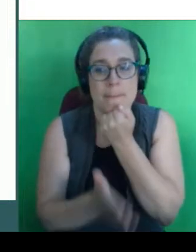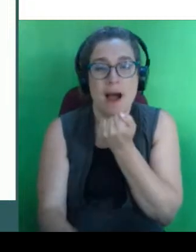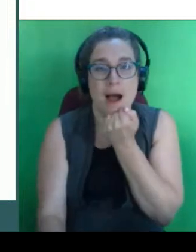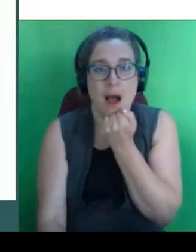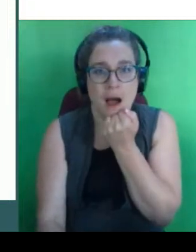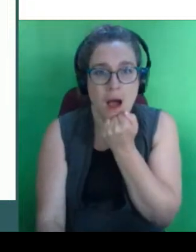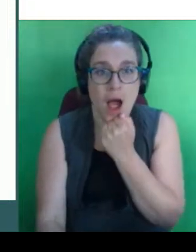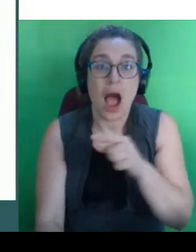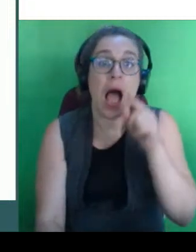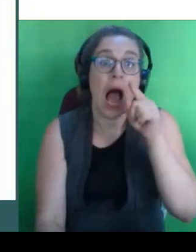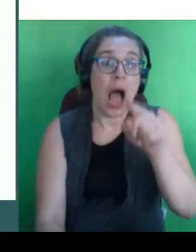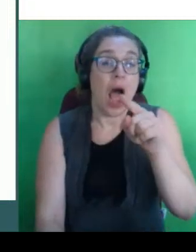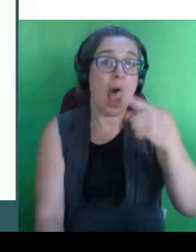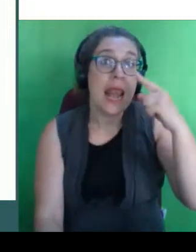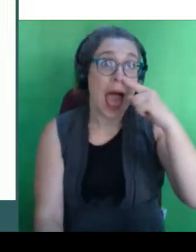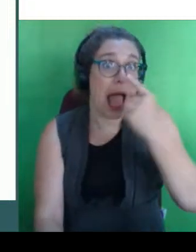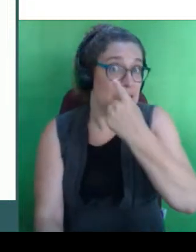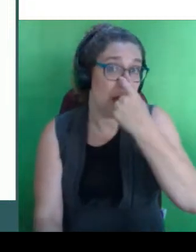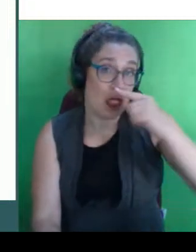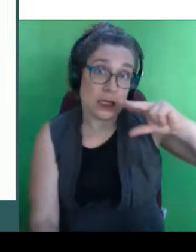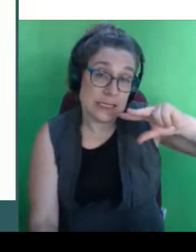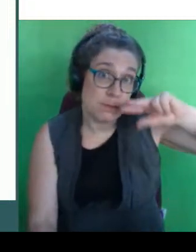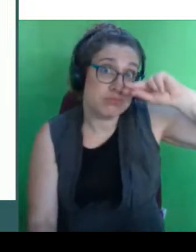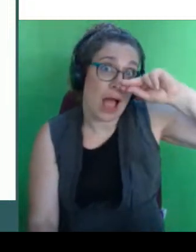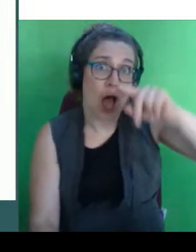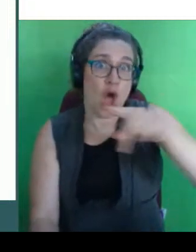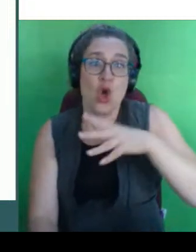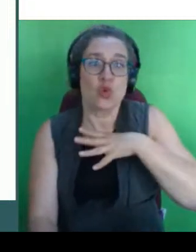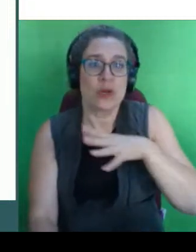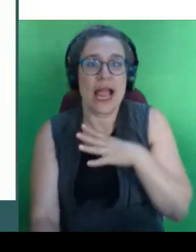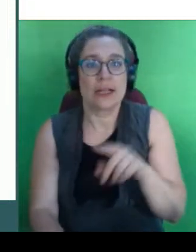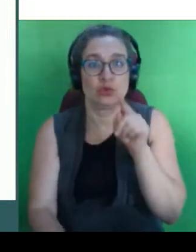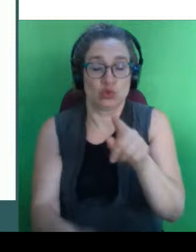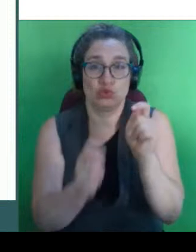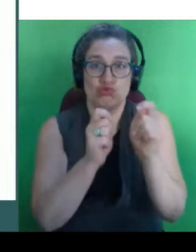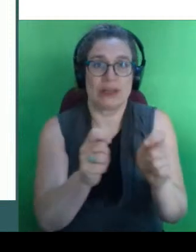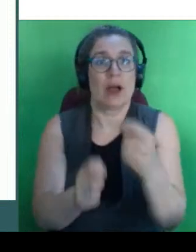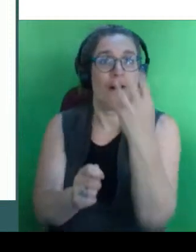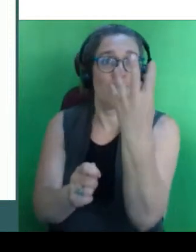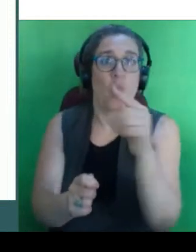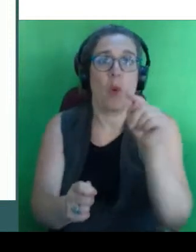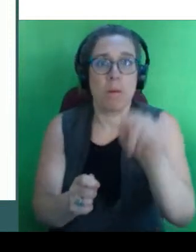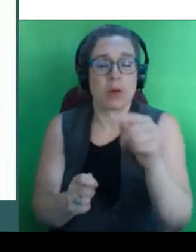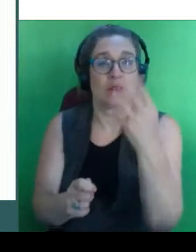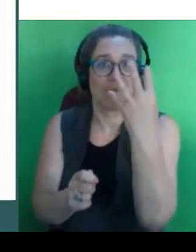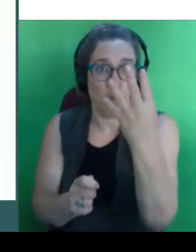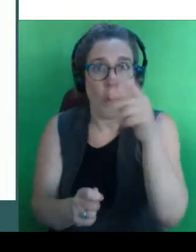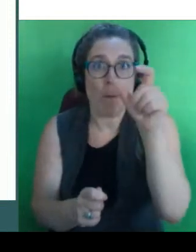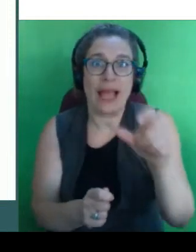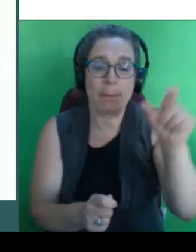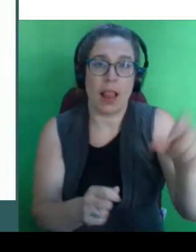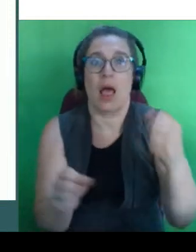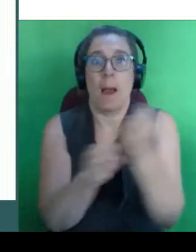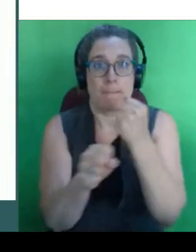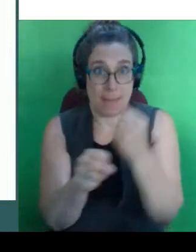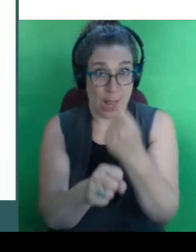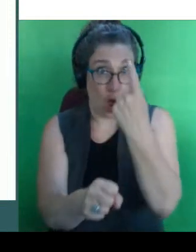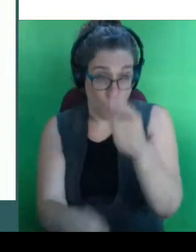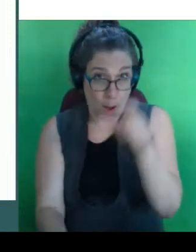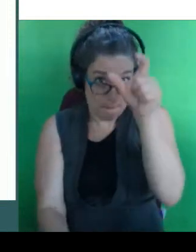sprays, you need to treat 4.4 people to make one person better. That's an intranasal